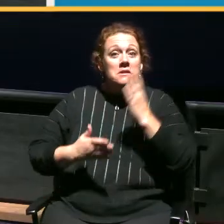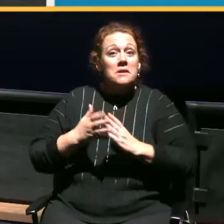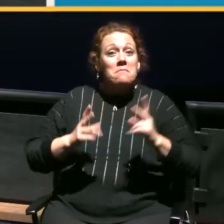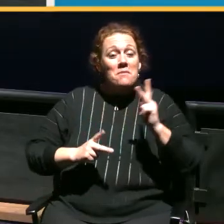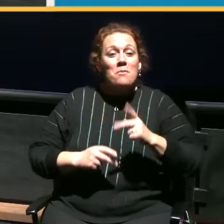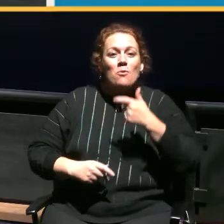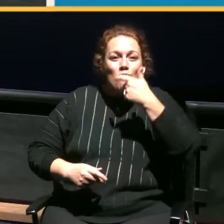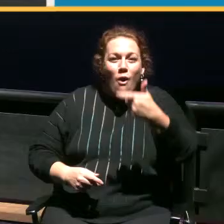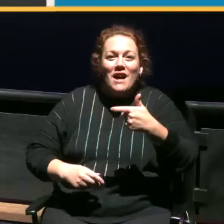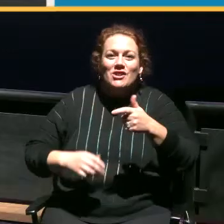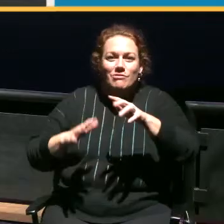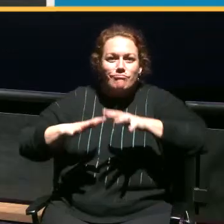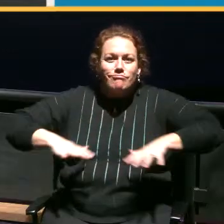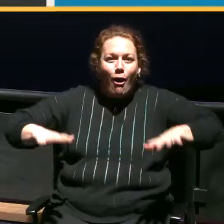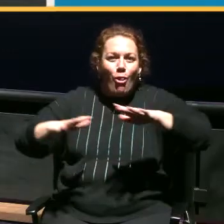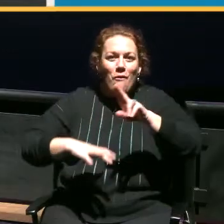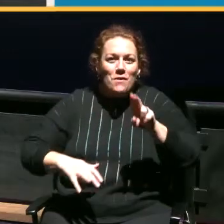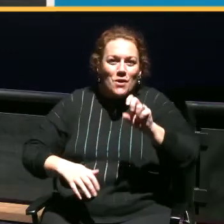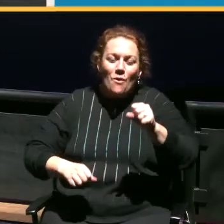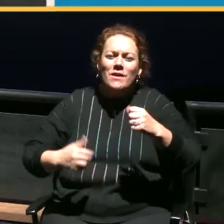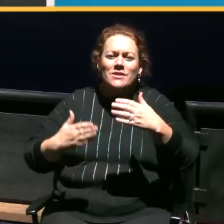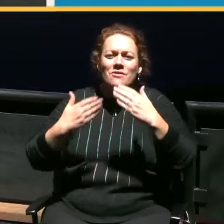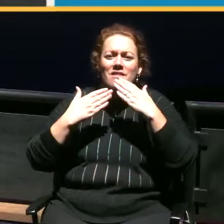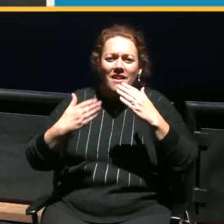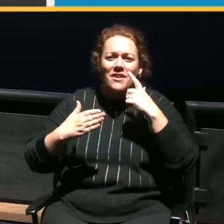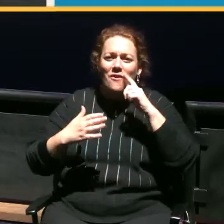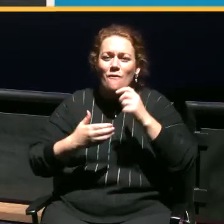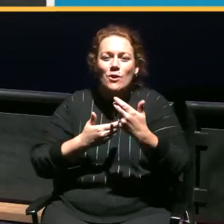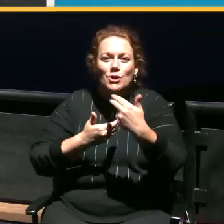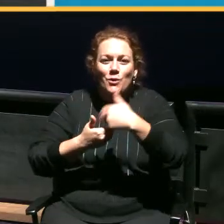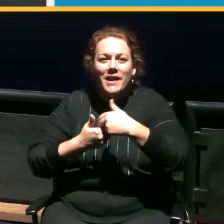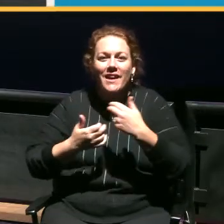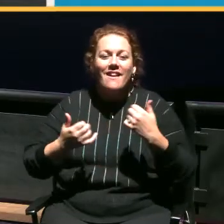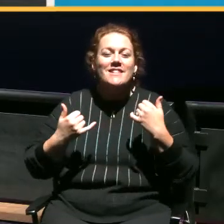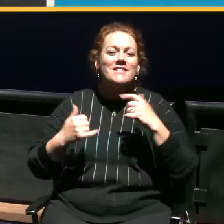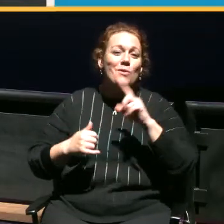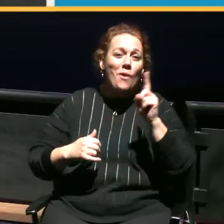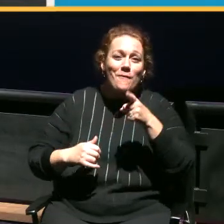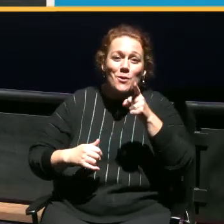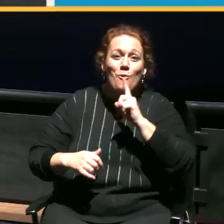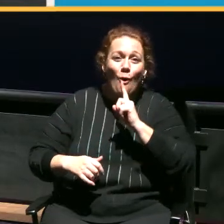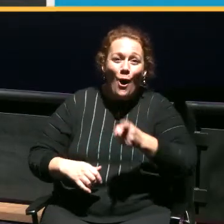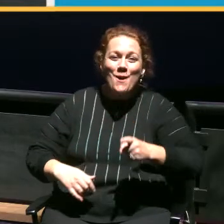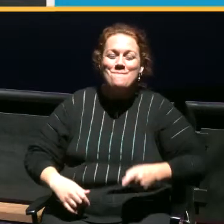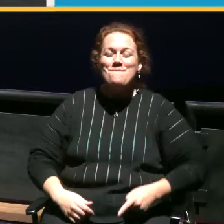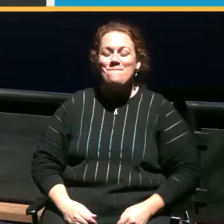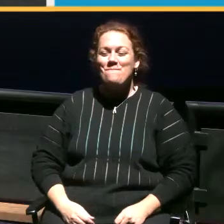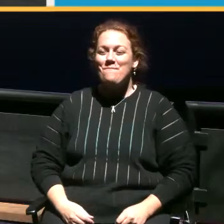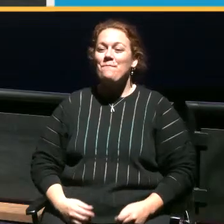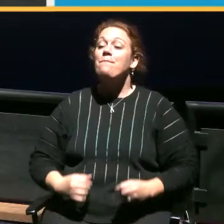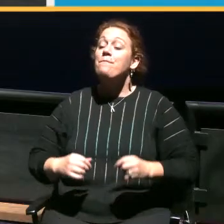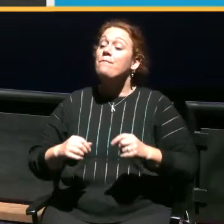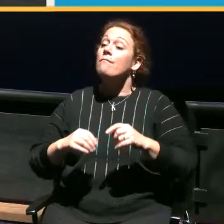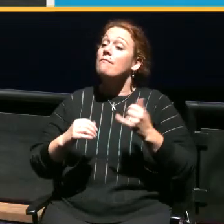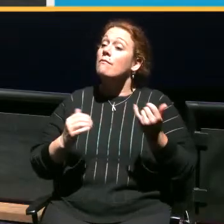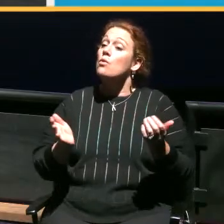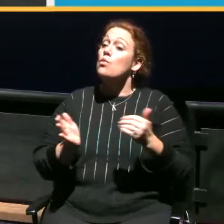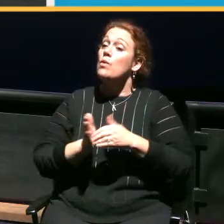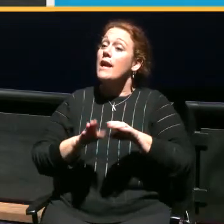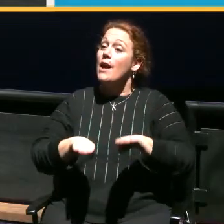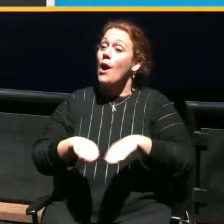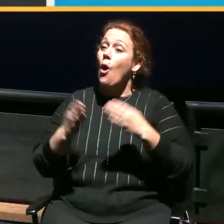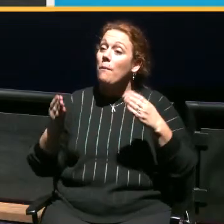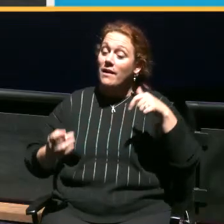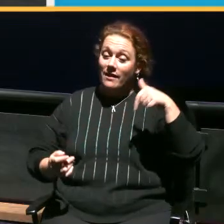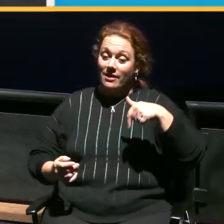so thank you for making us a part of your evening wherever you may be. In addition to reopening the Lockheed